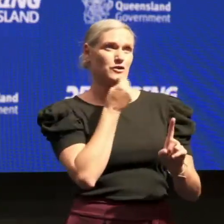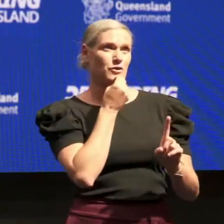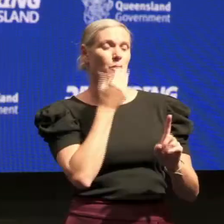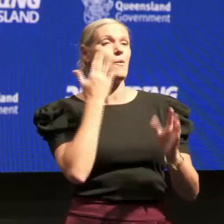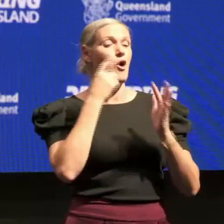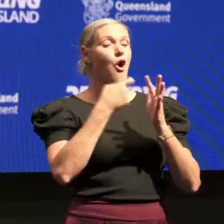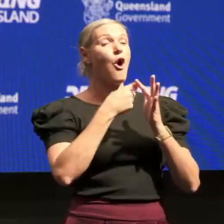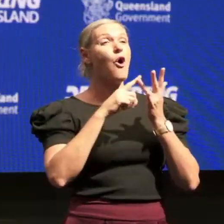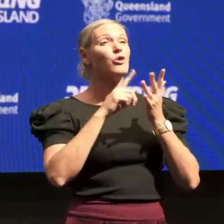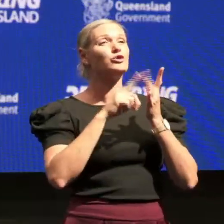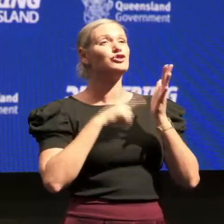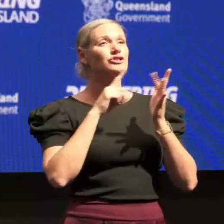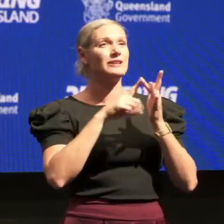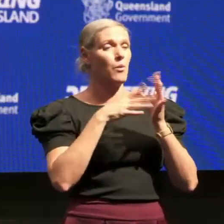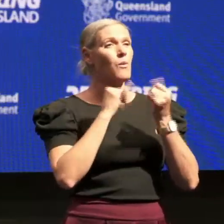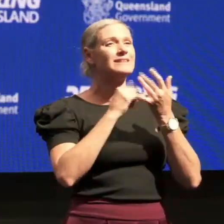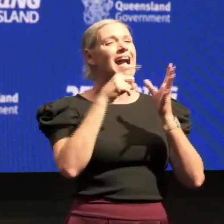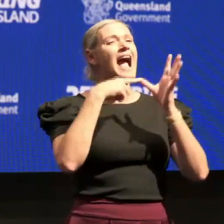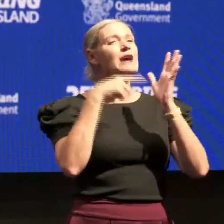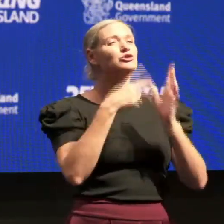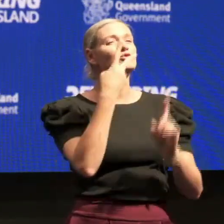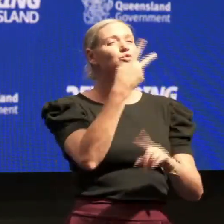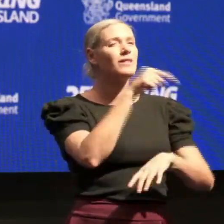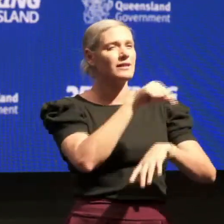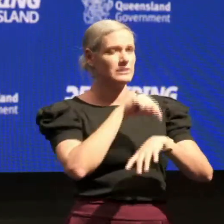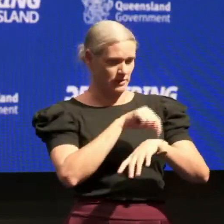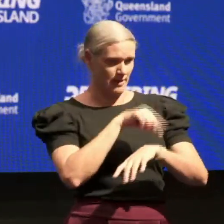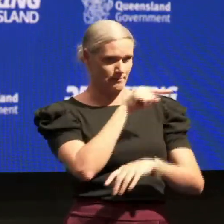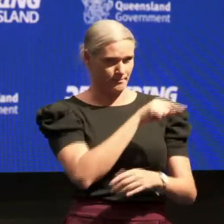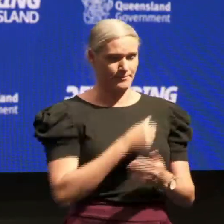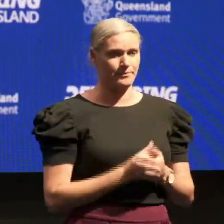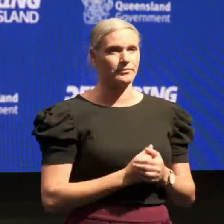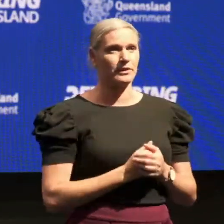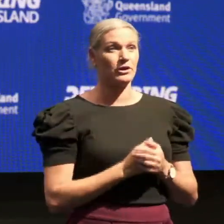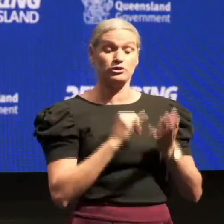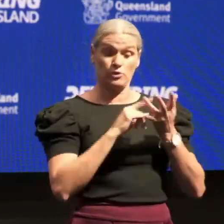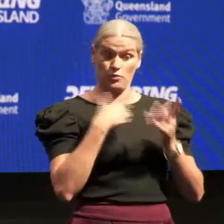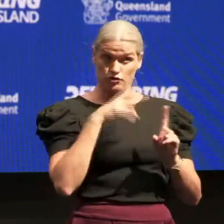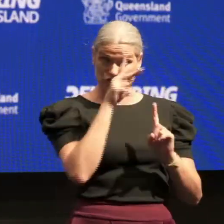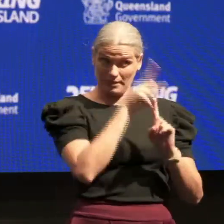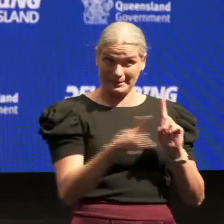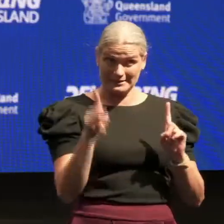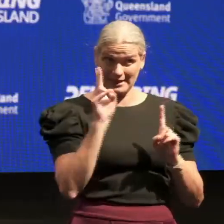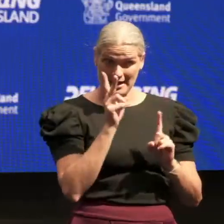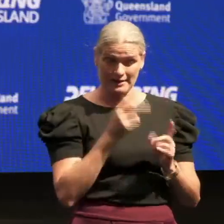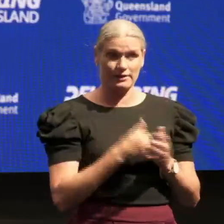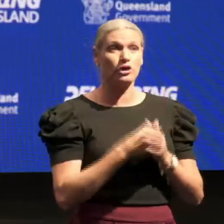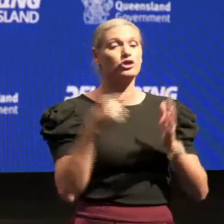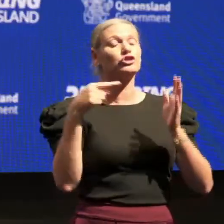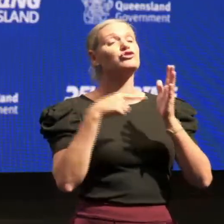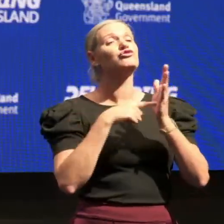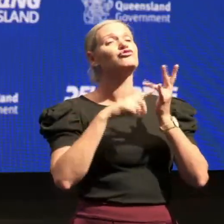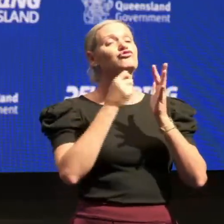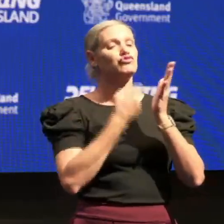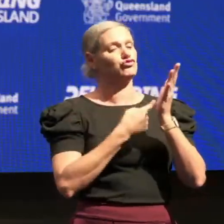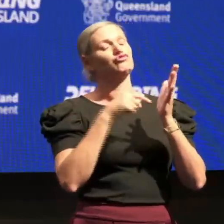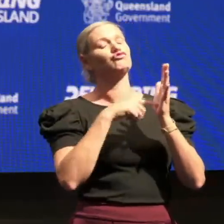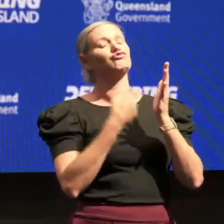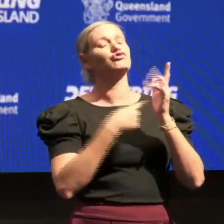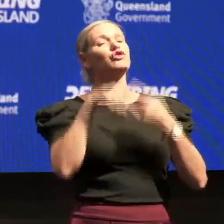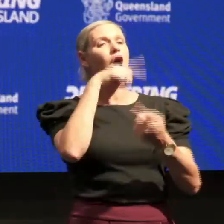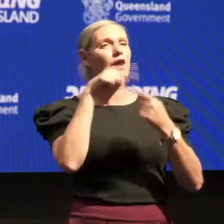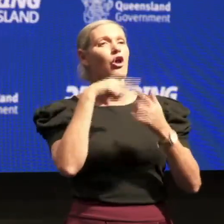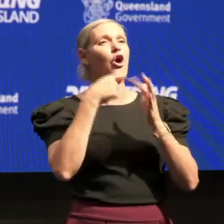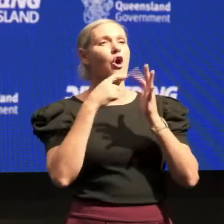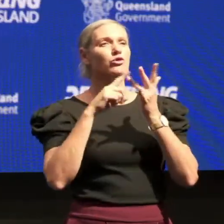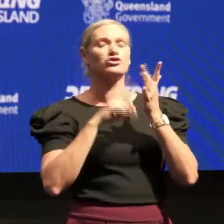when Koji was categorised as a Category 2 system. So just repeating, Tropical Cyclone Koji